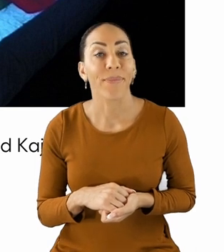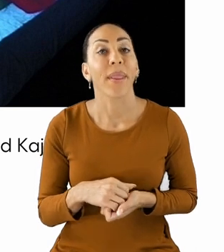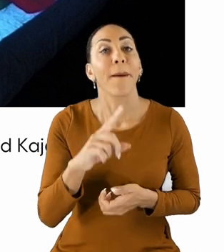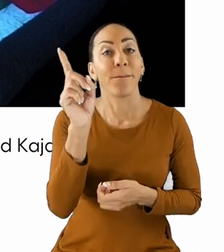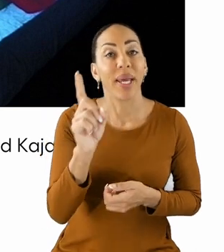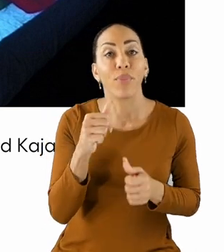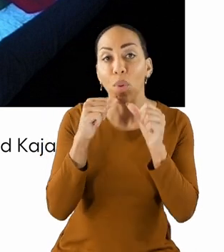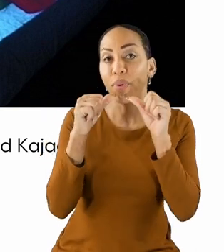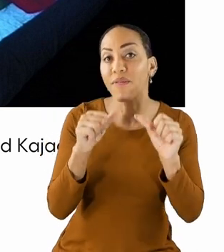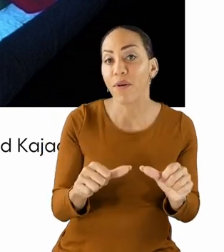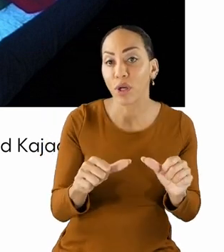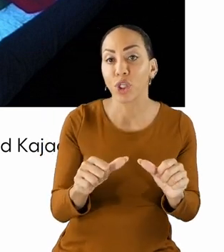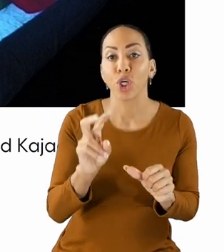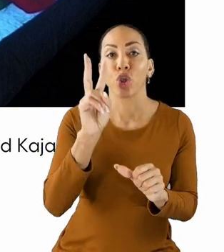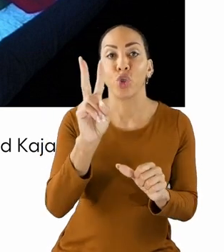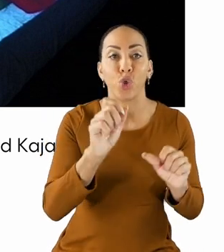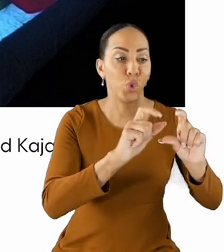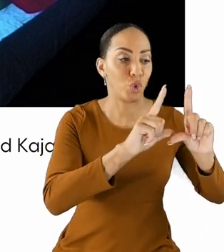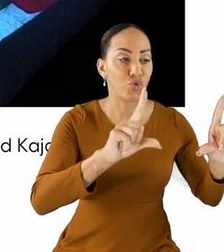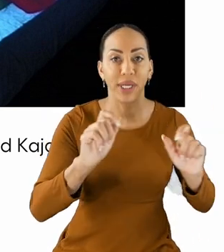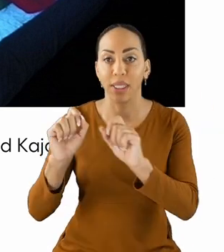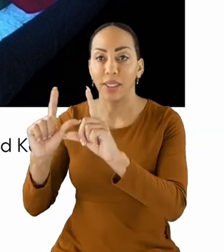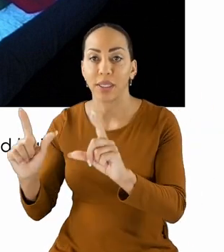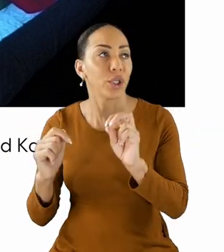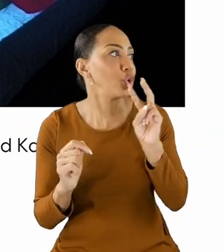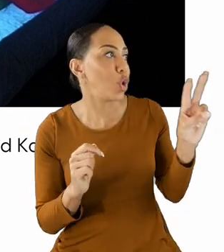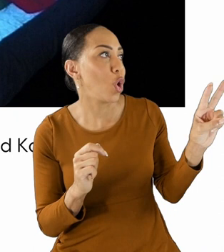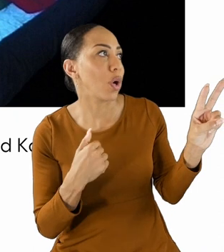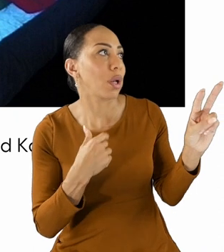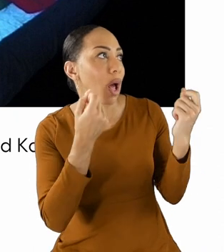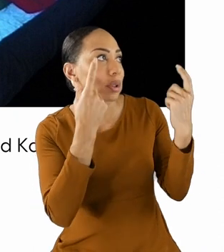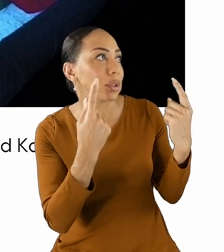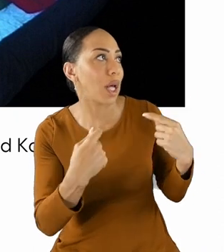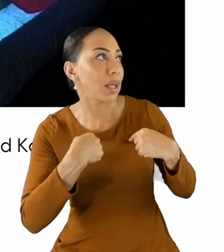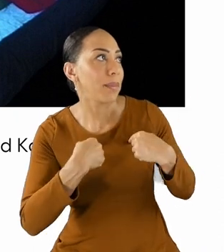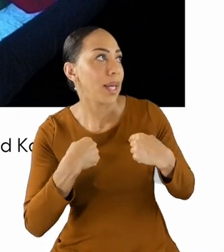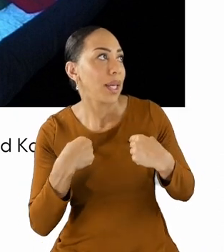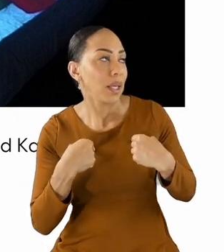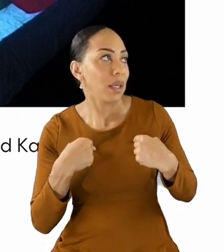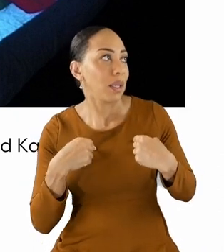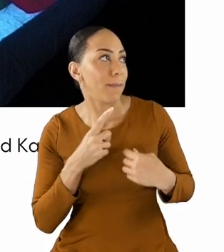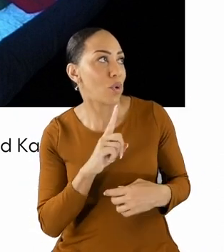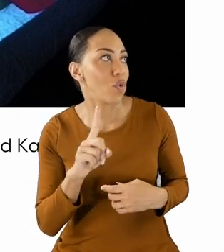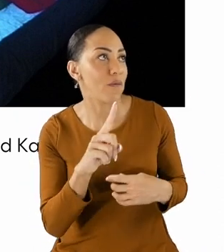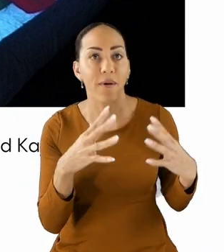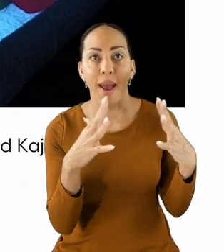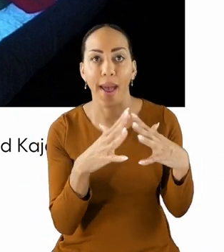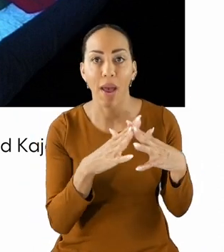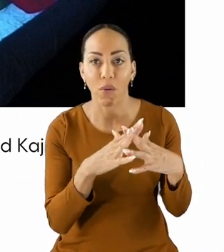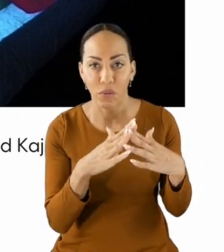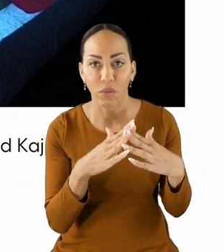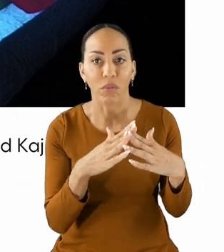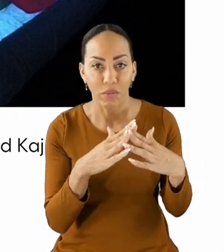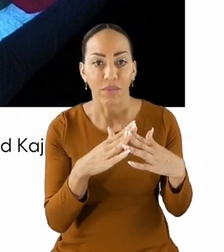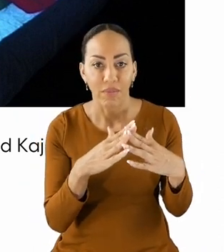two video screens on either side of the bed to navigate and control their interactions. but more importantly, preferring to shift their